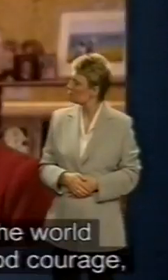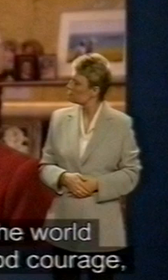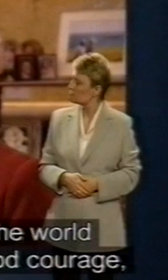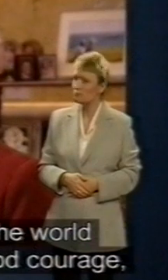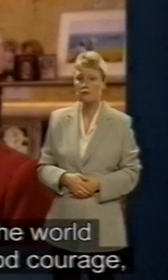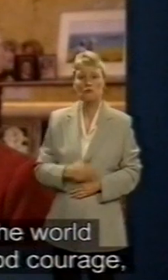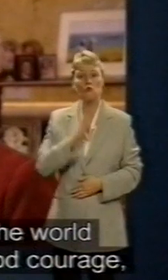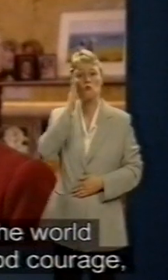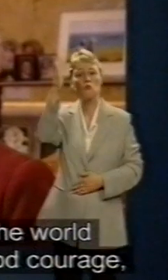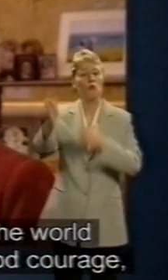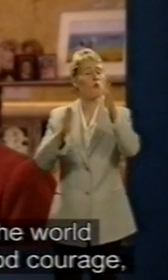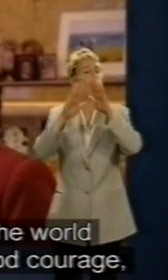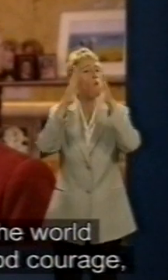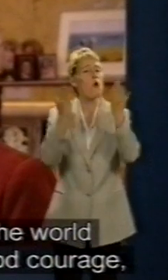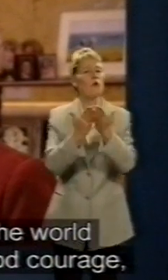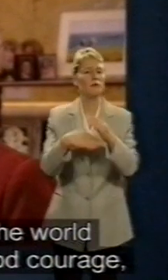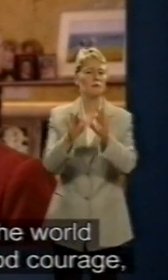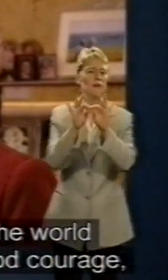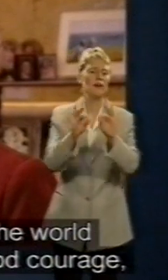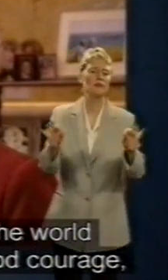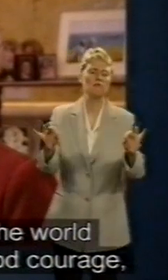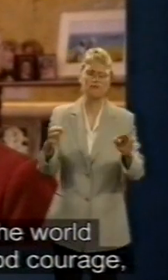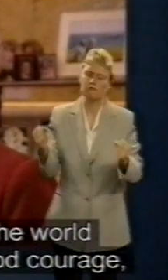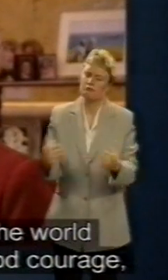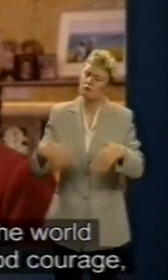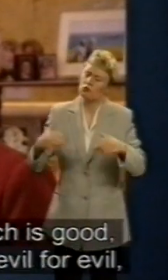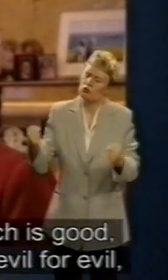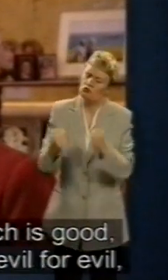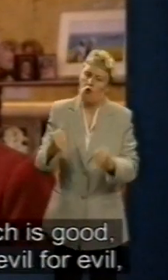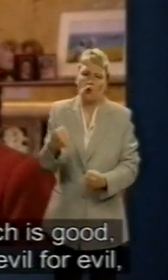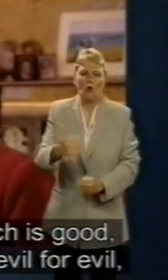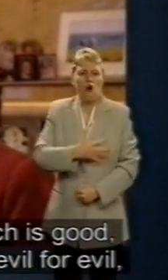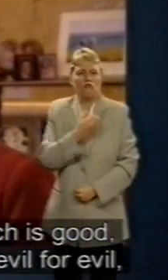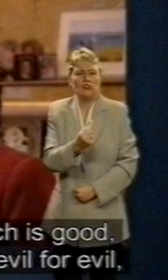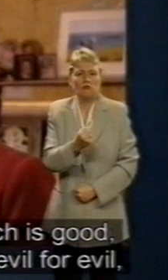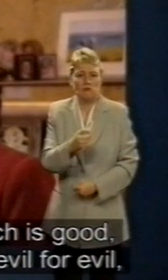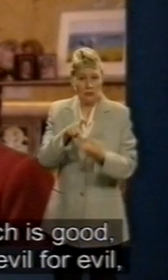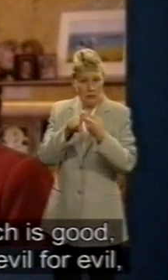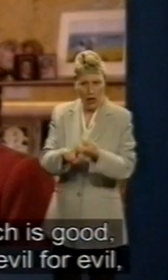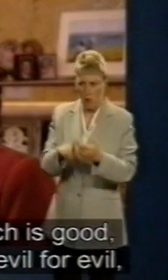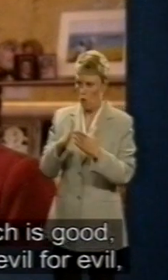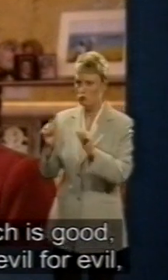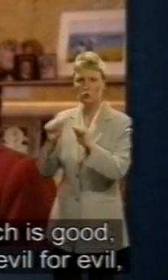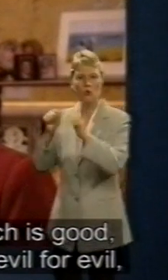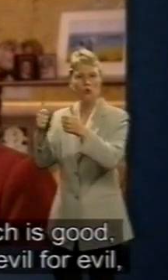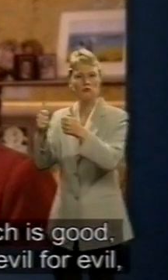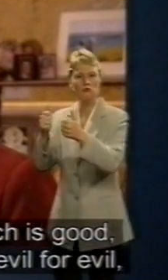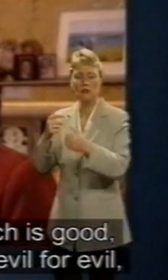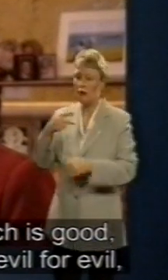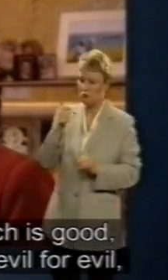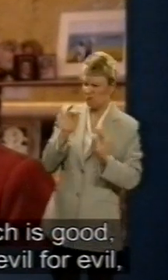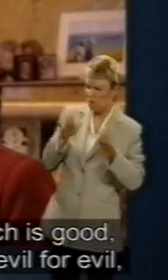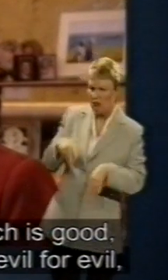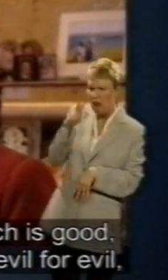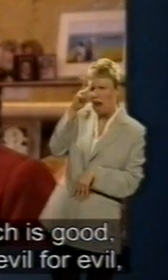Go forth into the world in peace. Be of good courage. Hold fast that which is good.